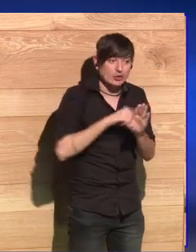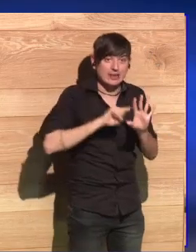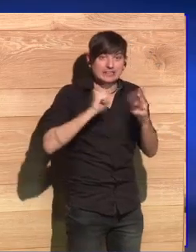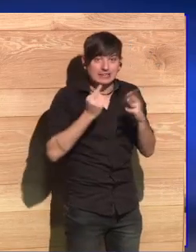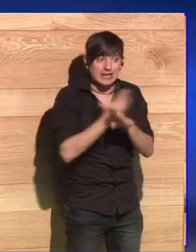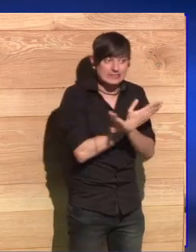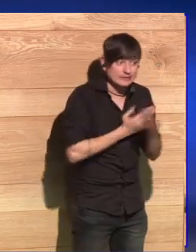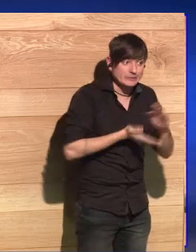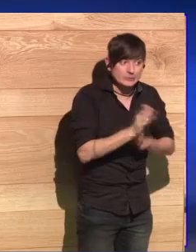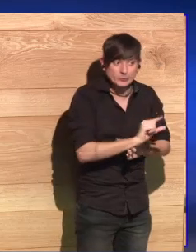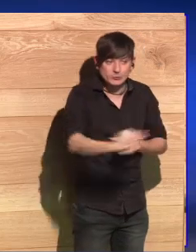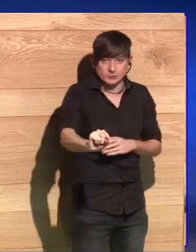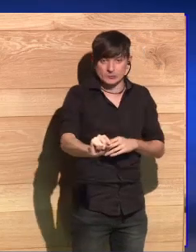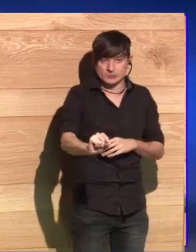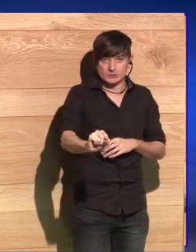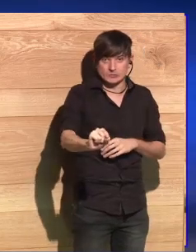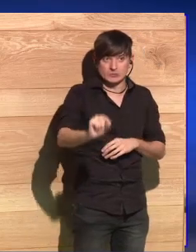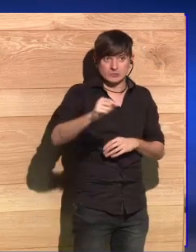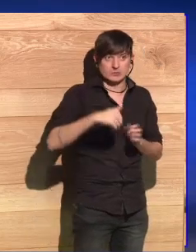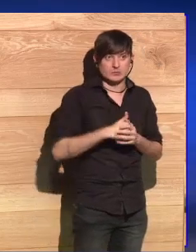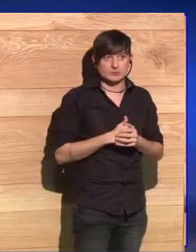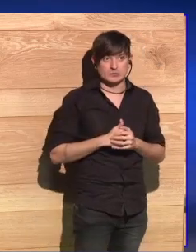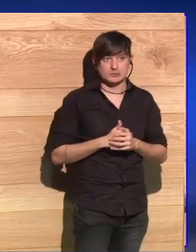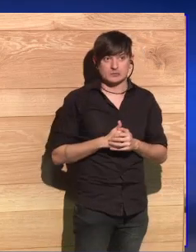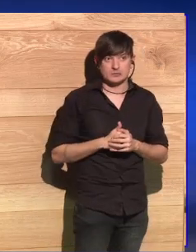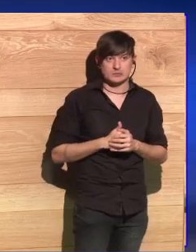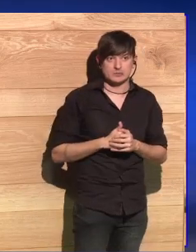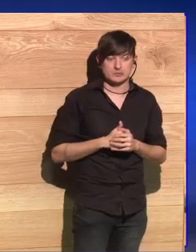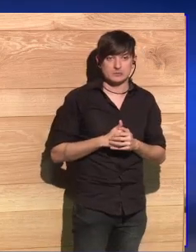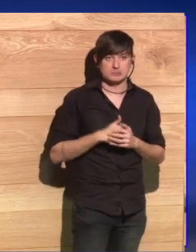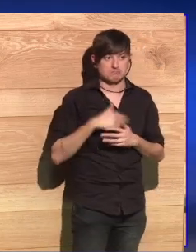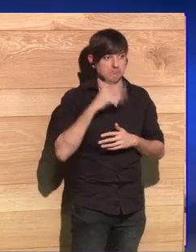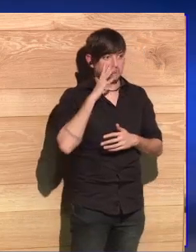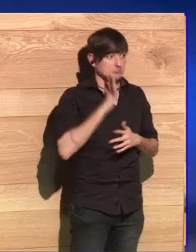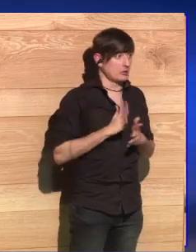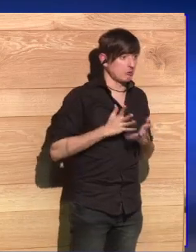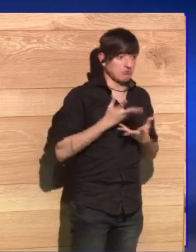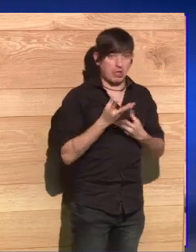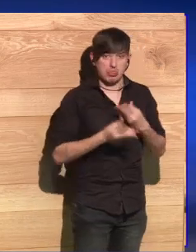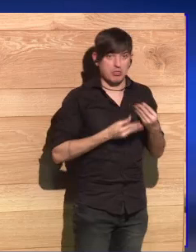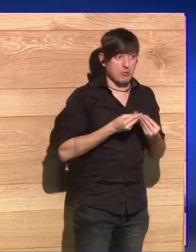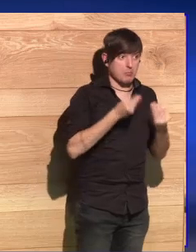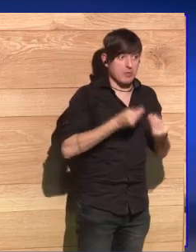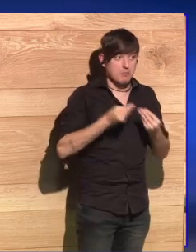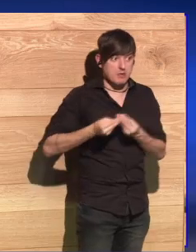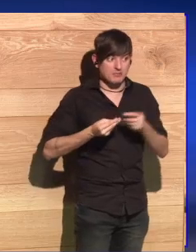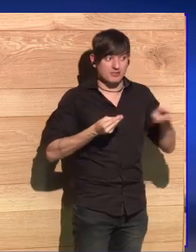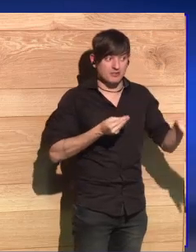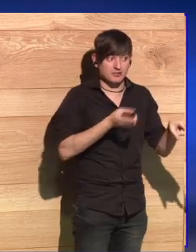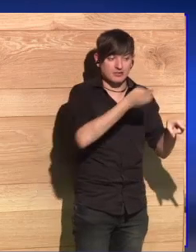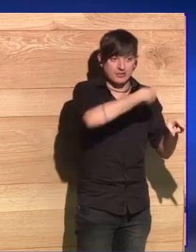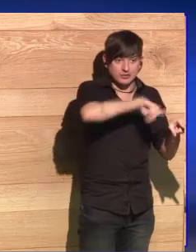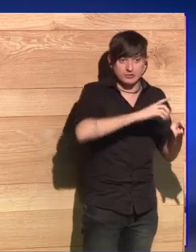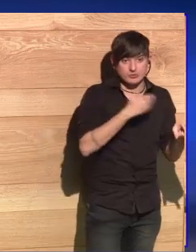apparently these guys were leaving too many empty wine bottles and things around the lot, and I guess the